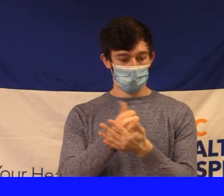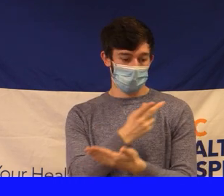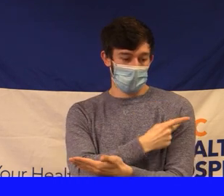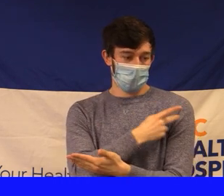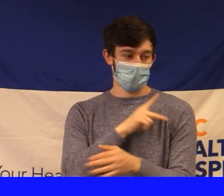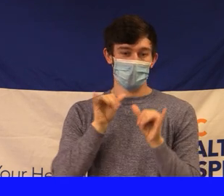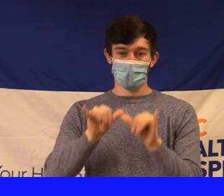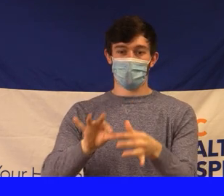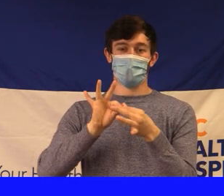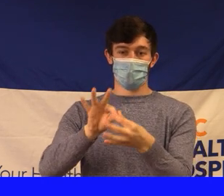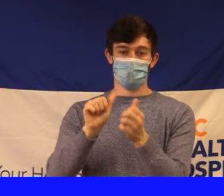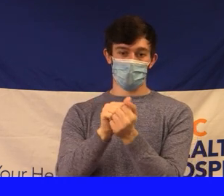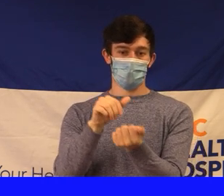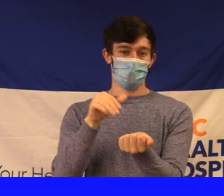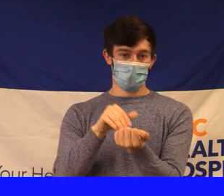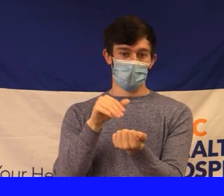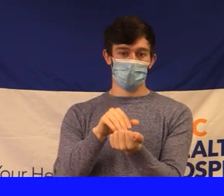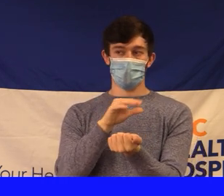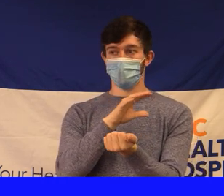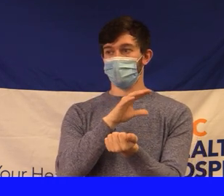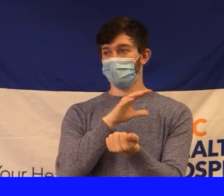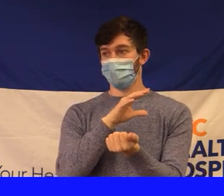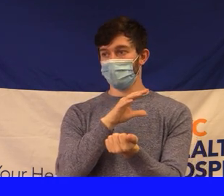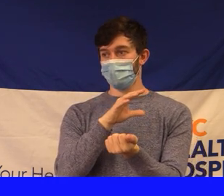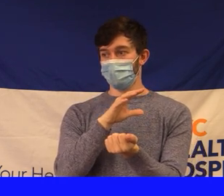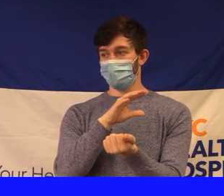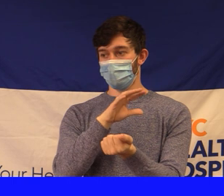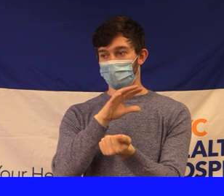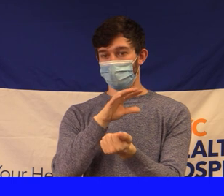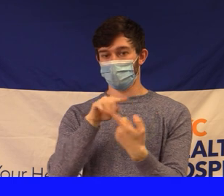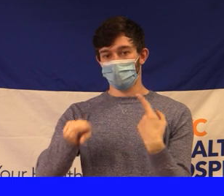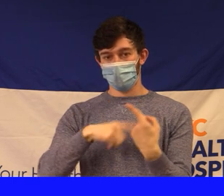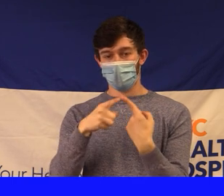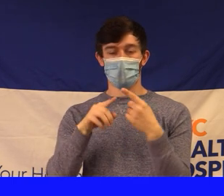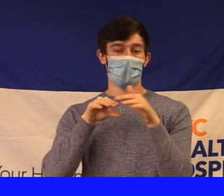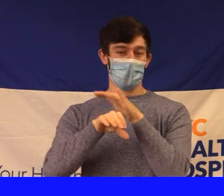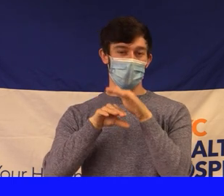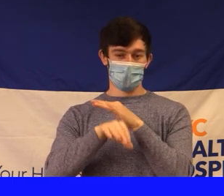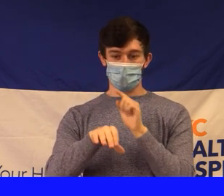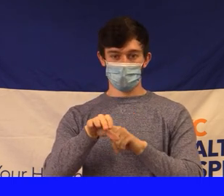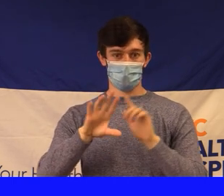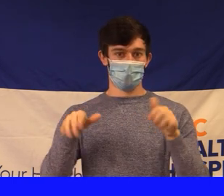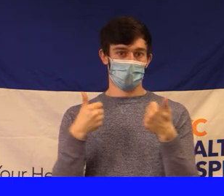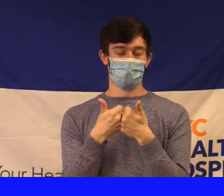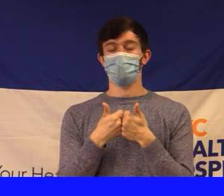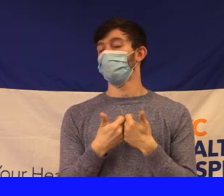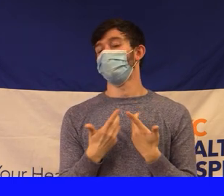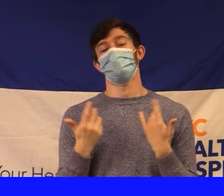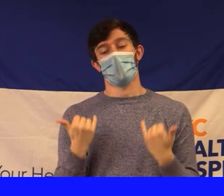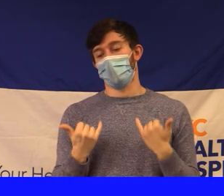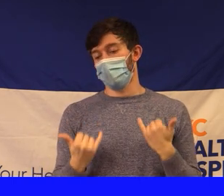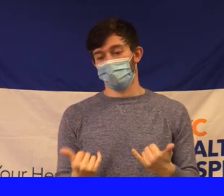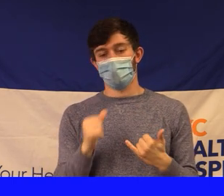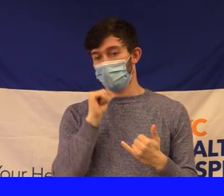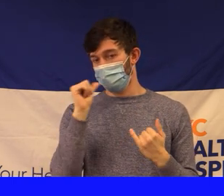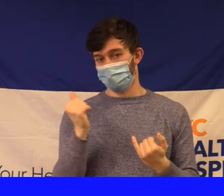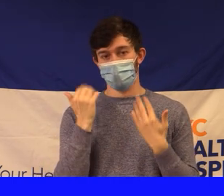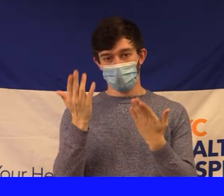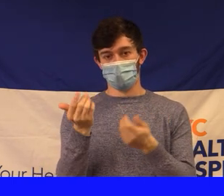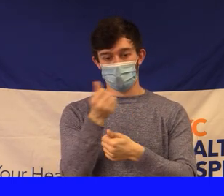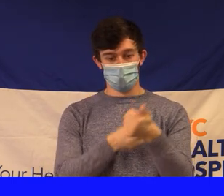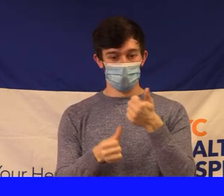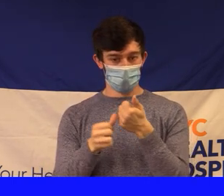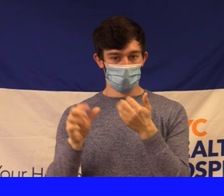connected to their providers and get in for care when access is a challenge. So these are not currently provided for under our